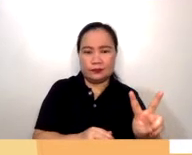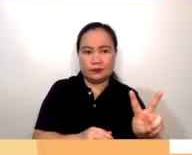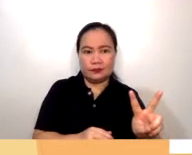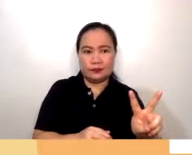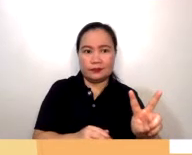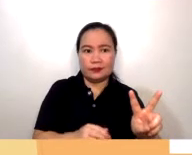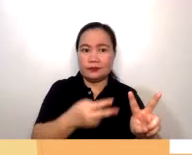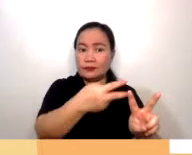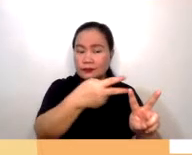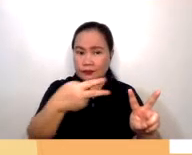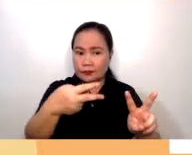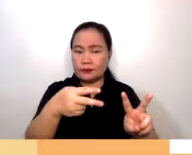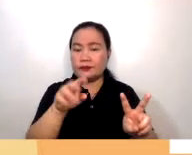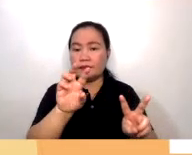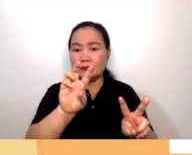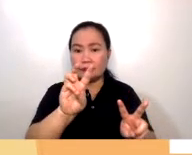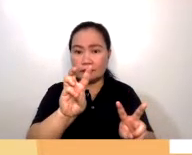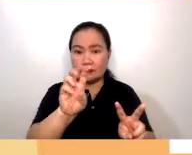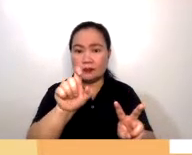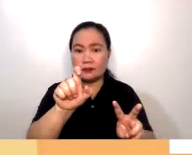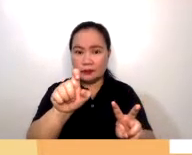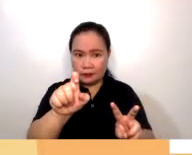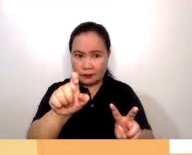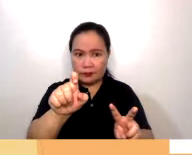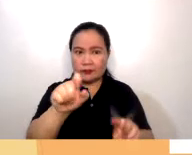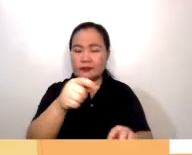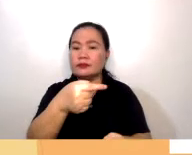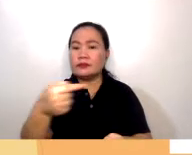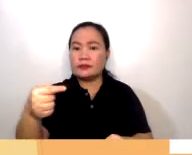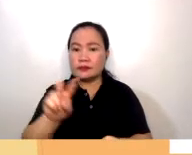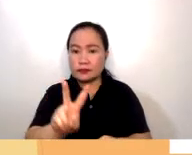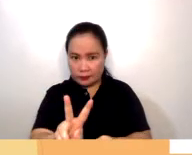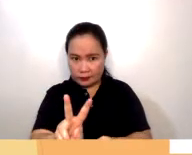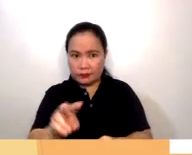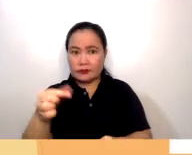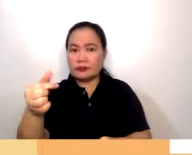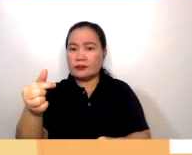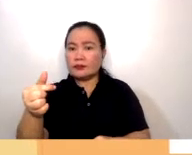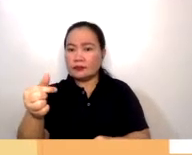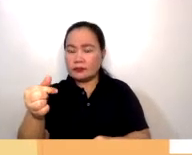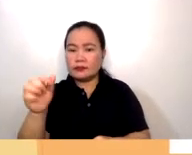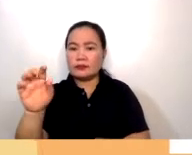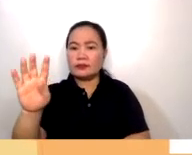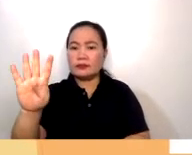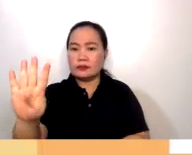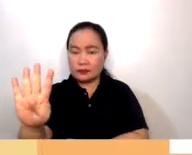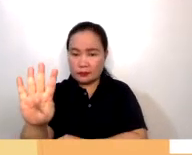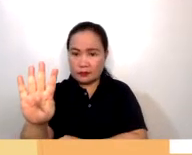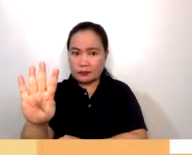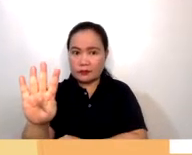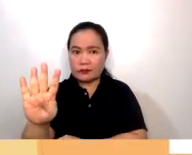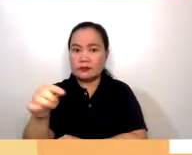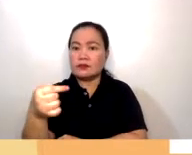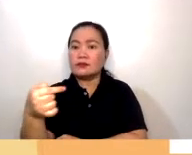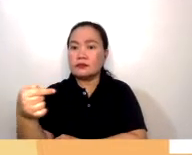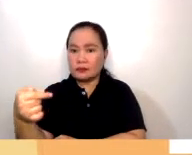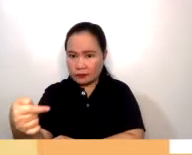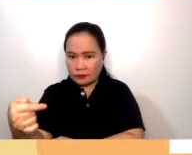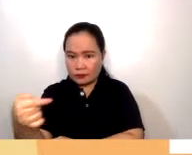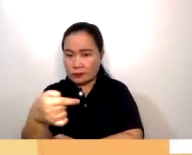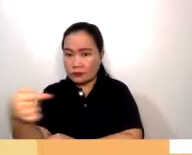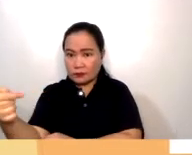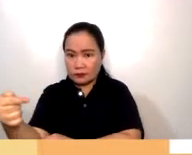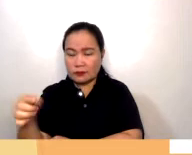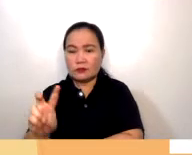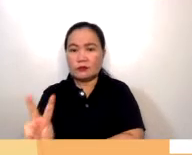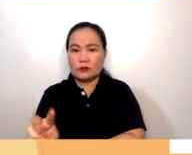2y over 2 equals negative 6x over 2 plus